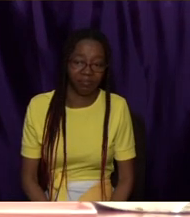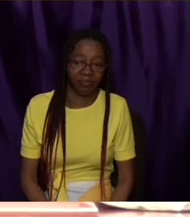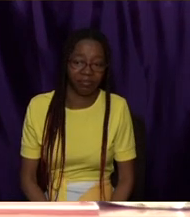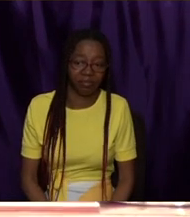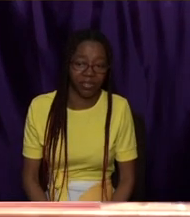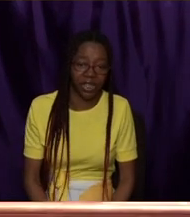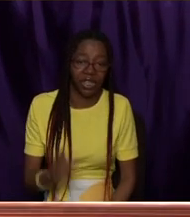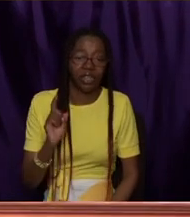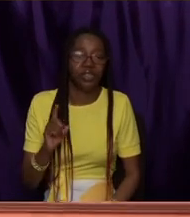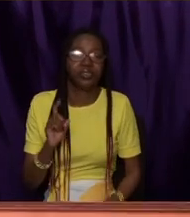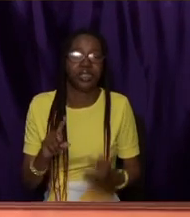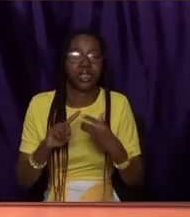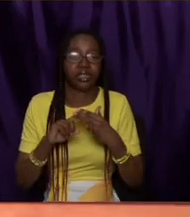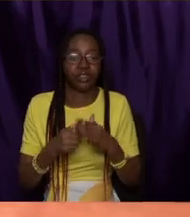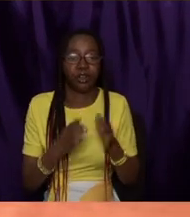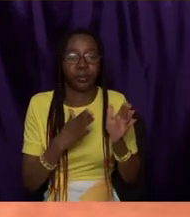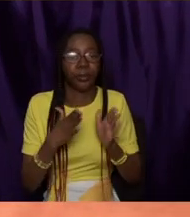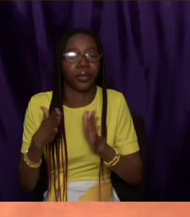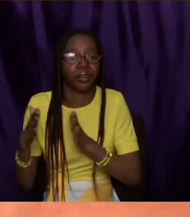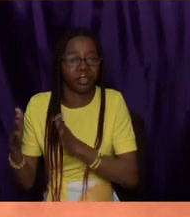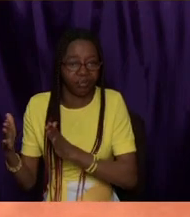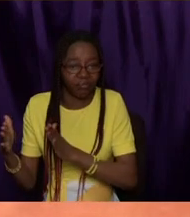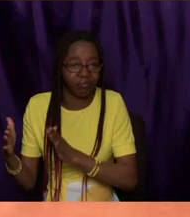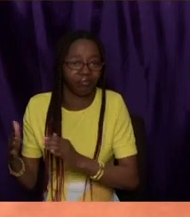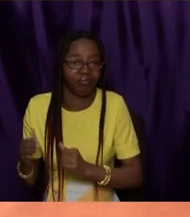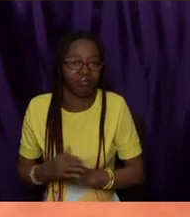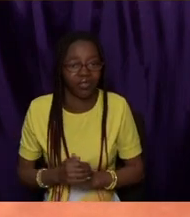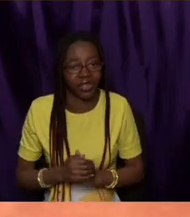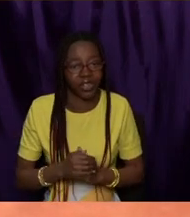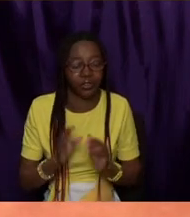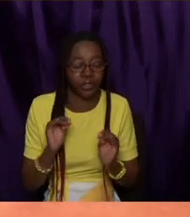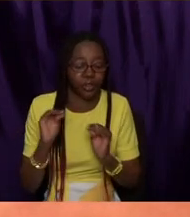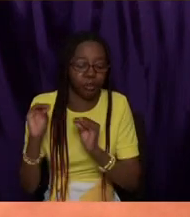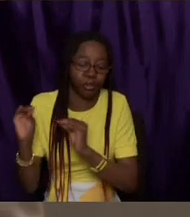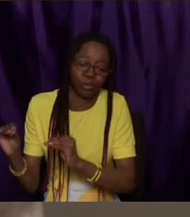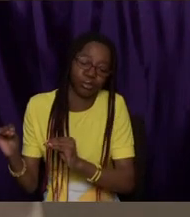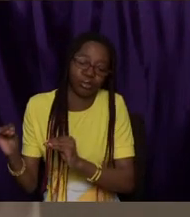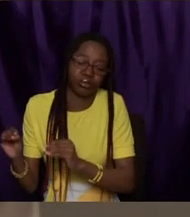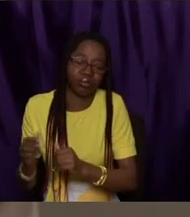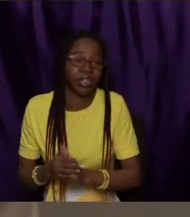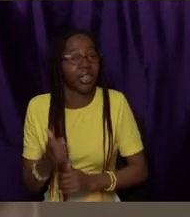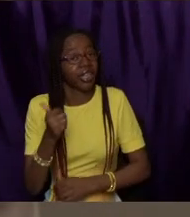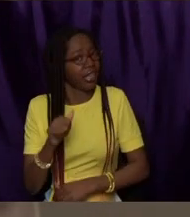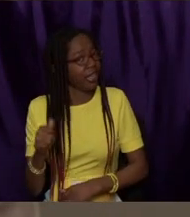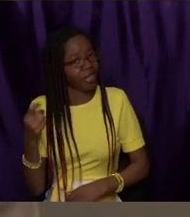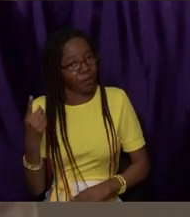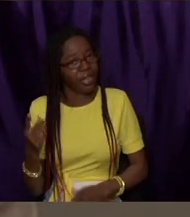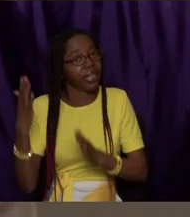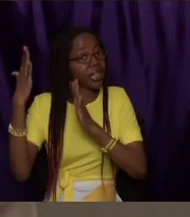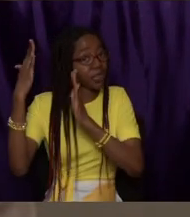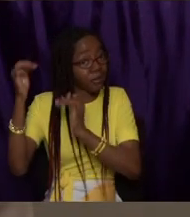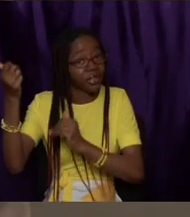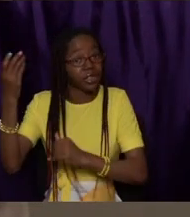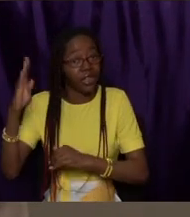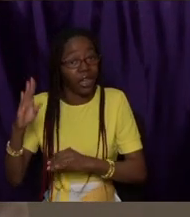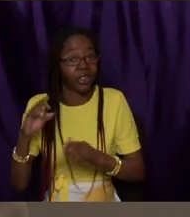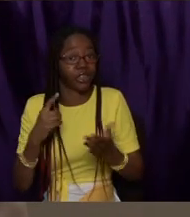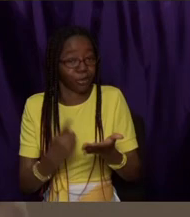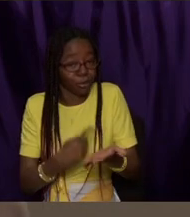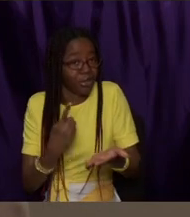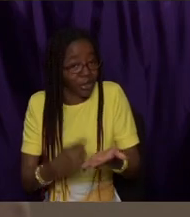you need to start getting ready for your move. Is there anybody expecting God to do